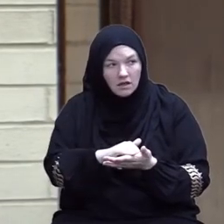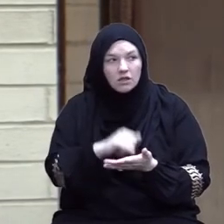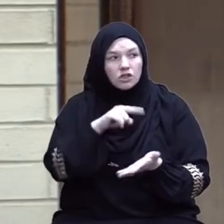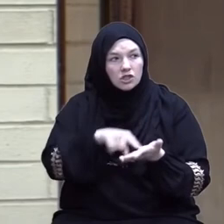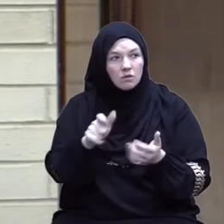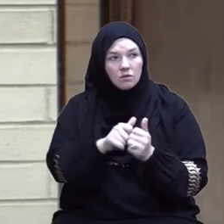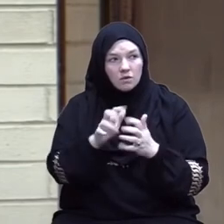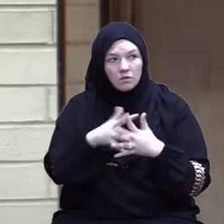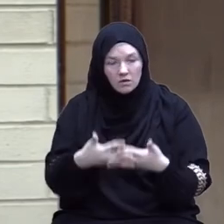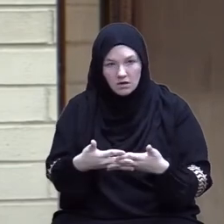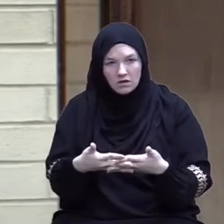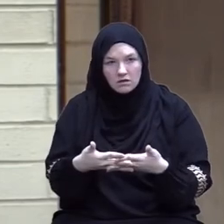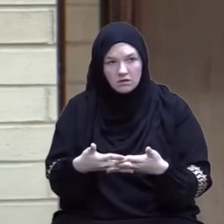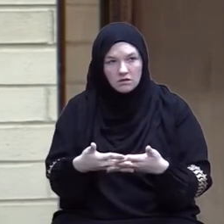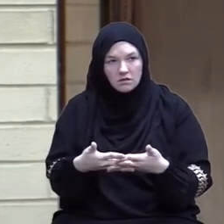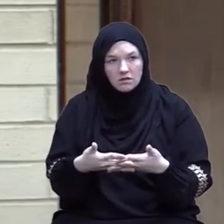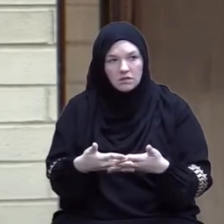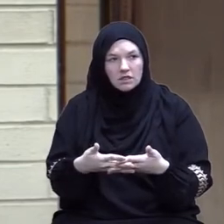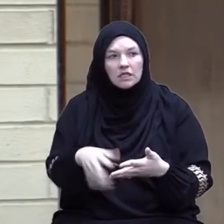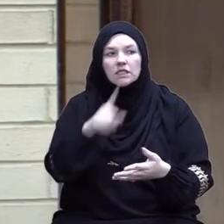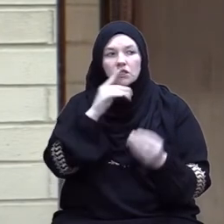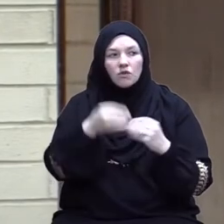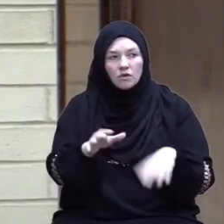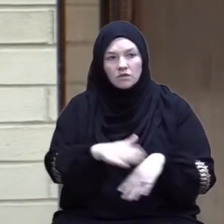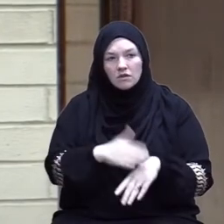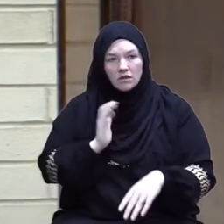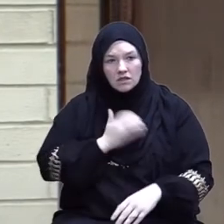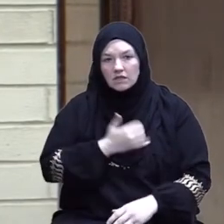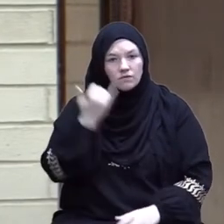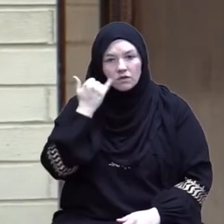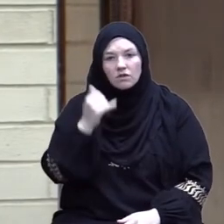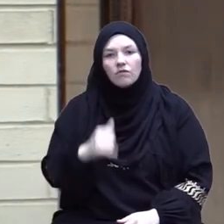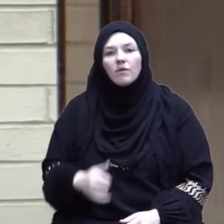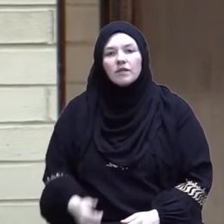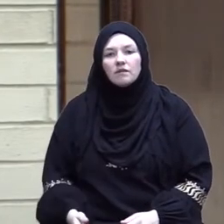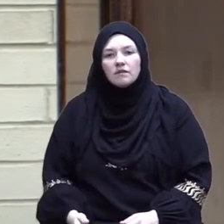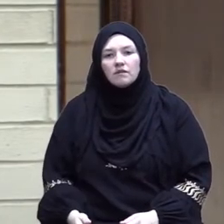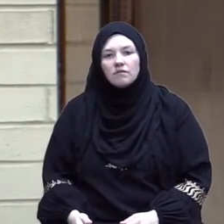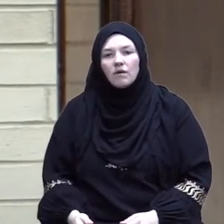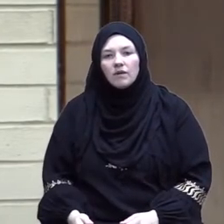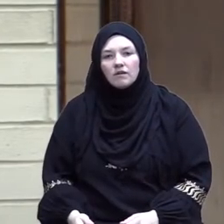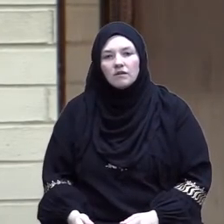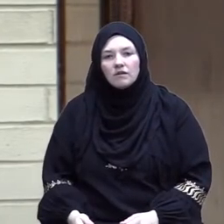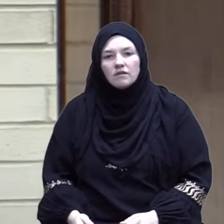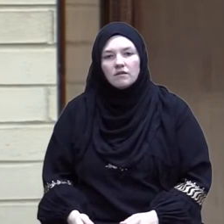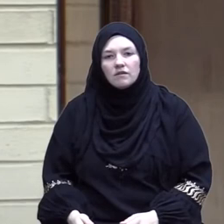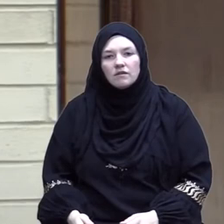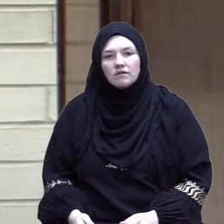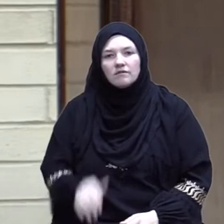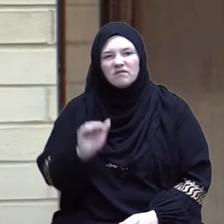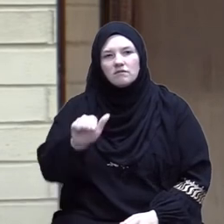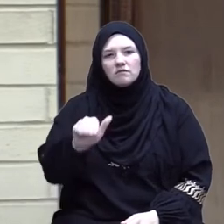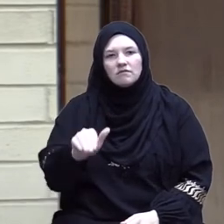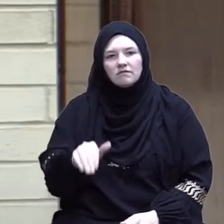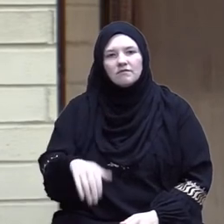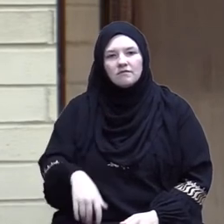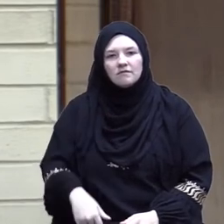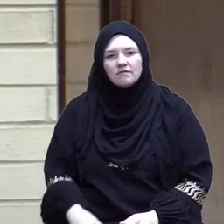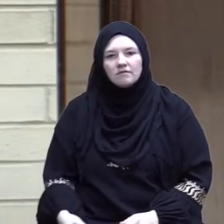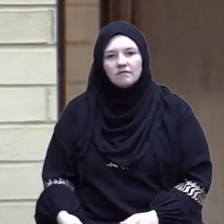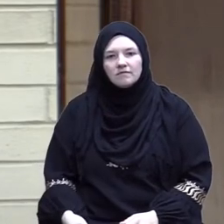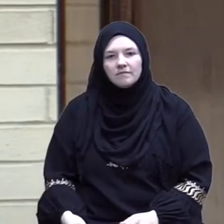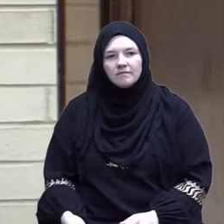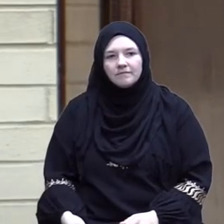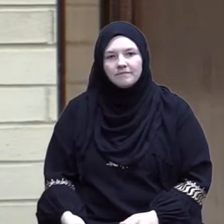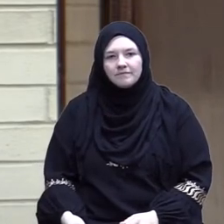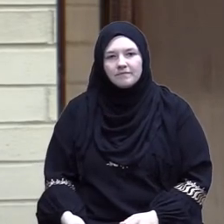with the Quran is lost on us, if we don't do it, then we will go along with anything. And